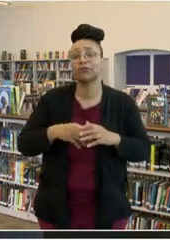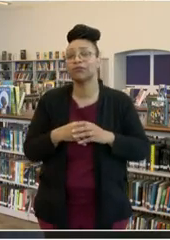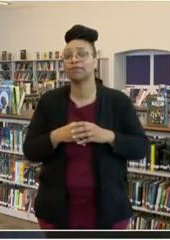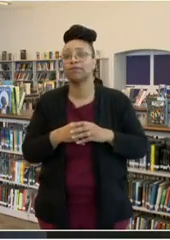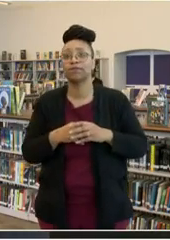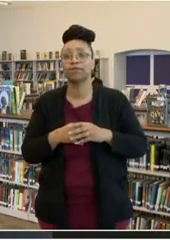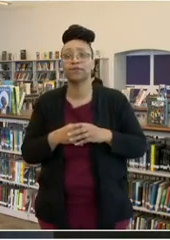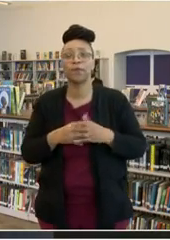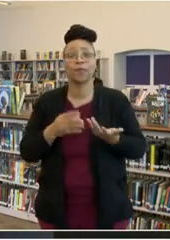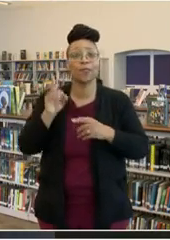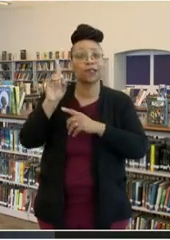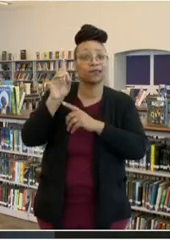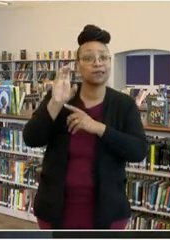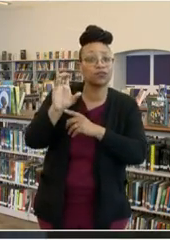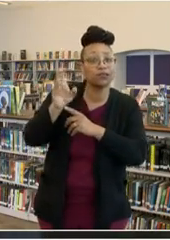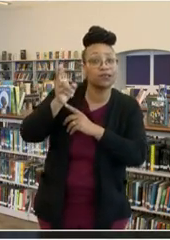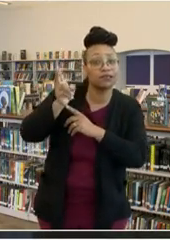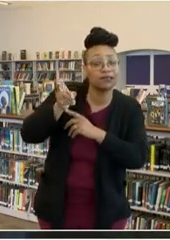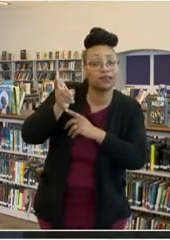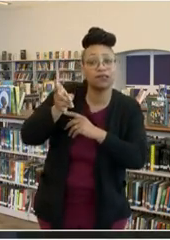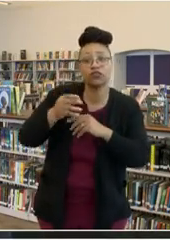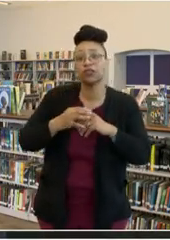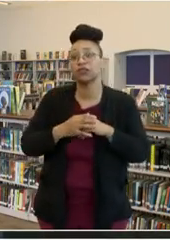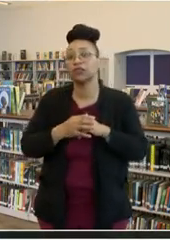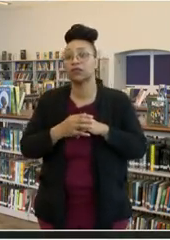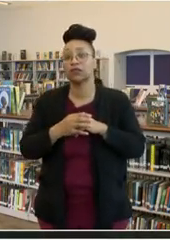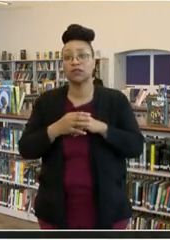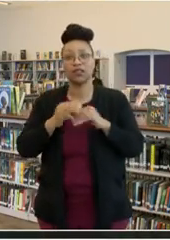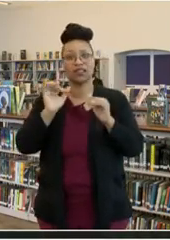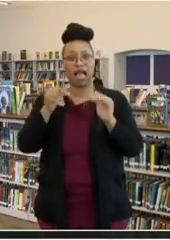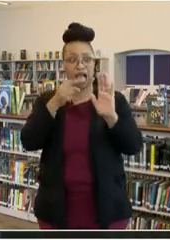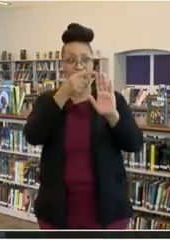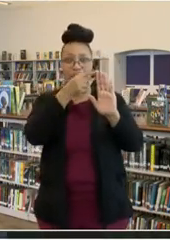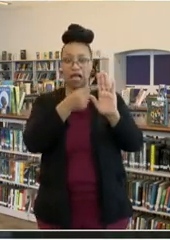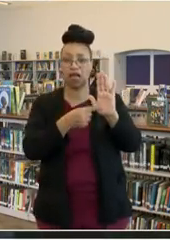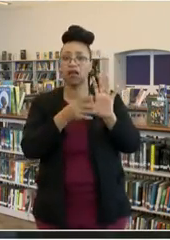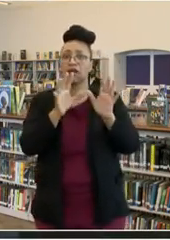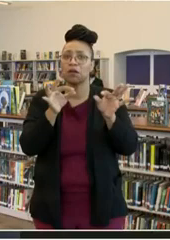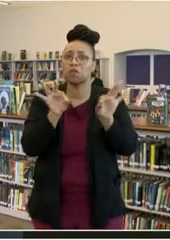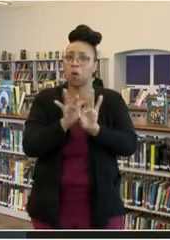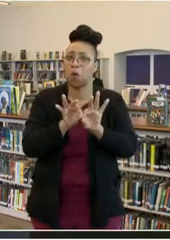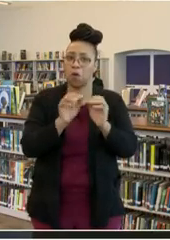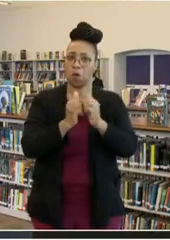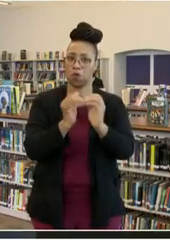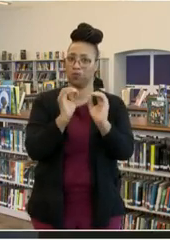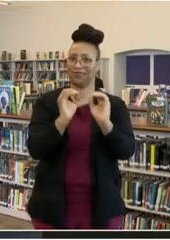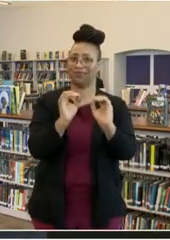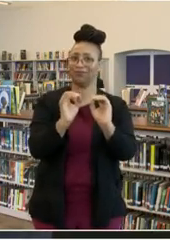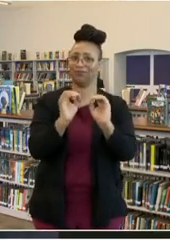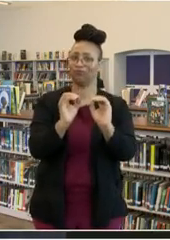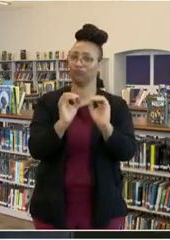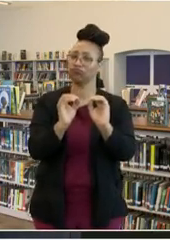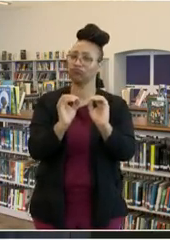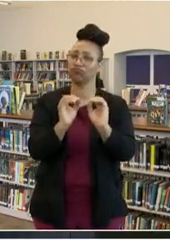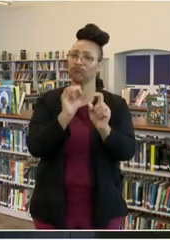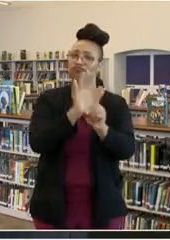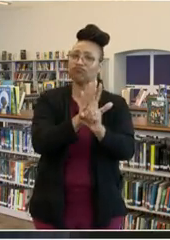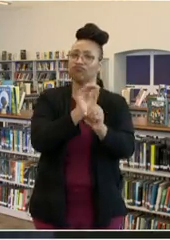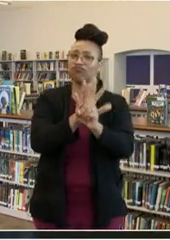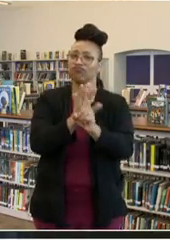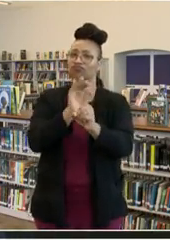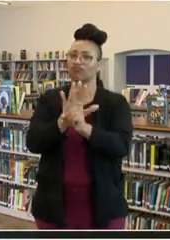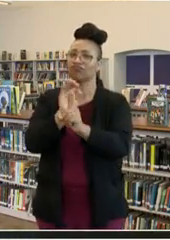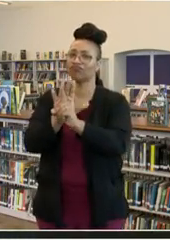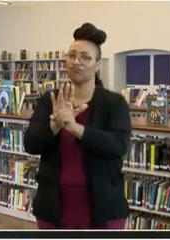8th grade, which will now be an Action Civics year, where students will take their learning and apply it directly to the challenges that they face, both